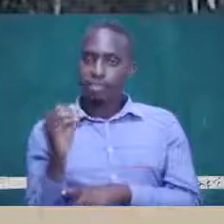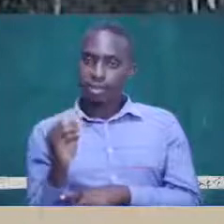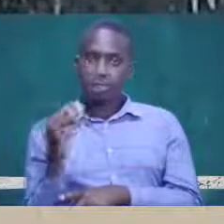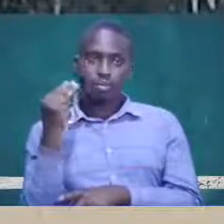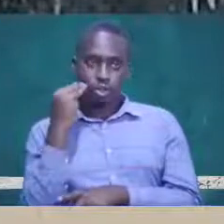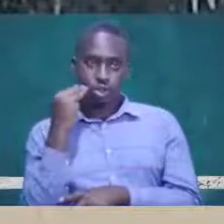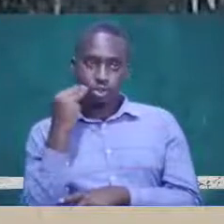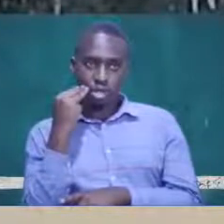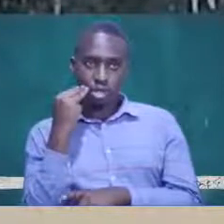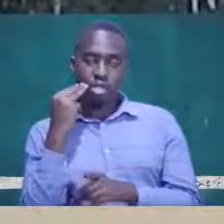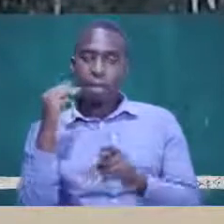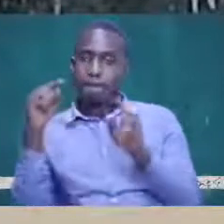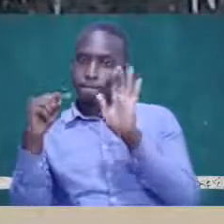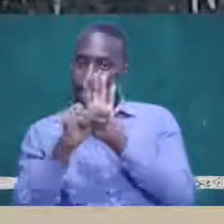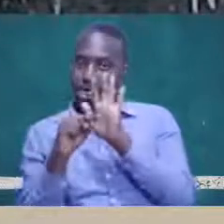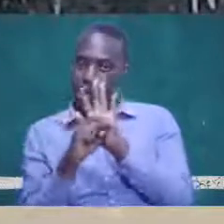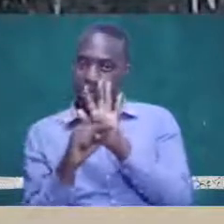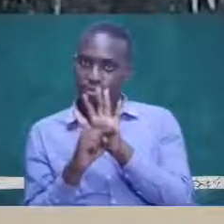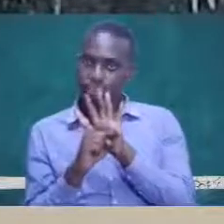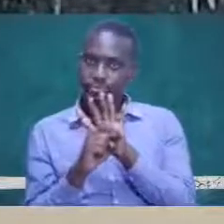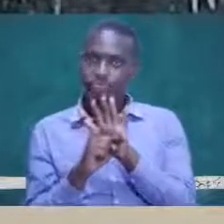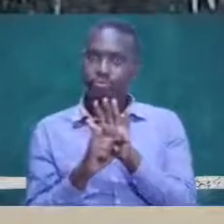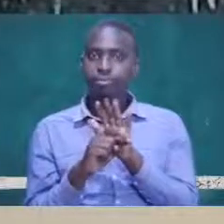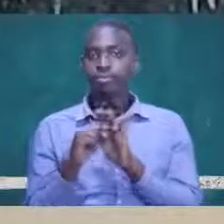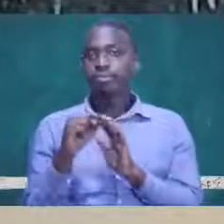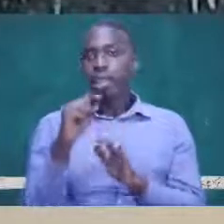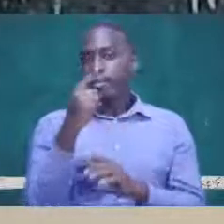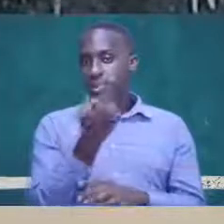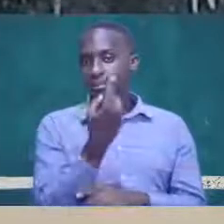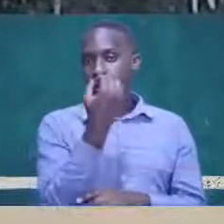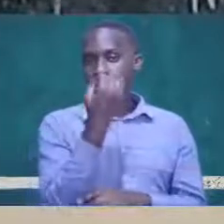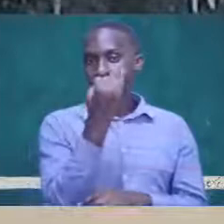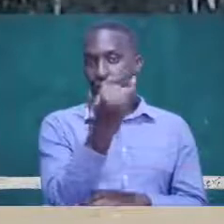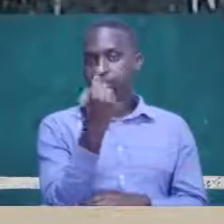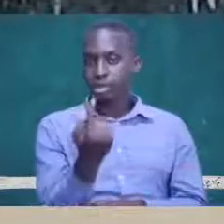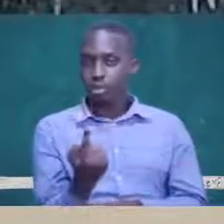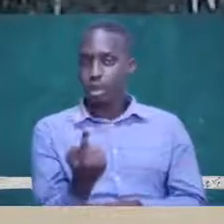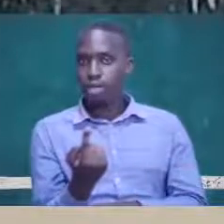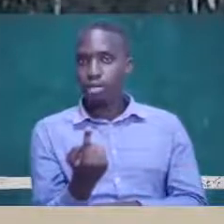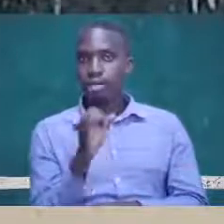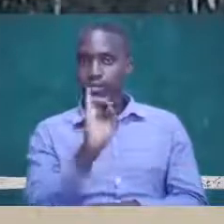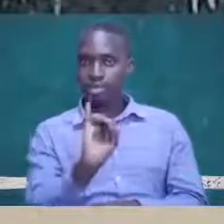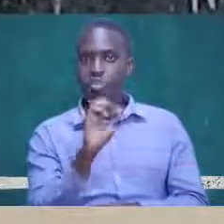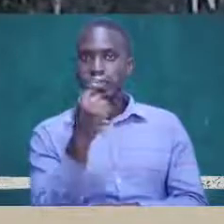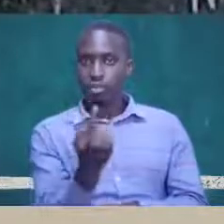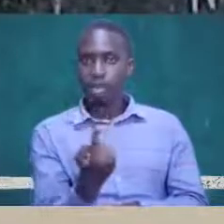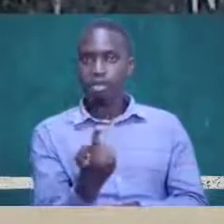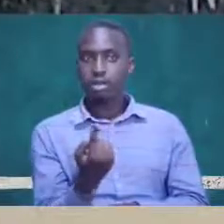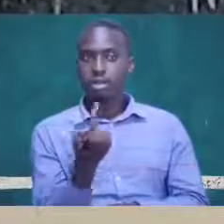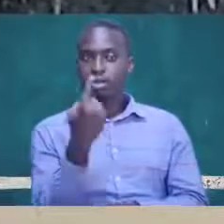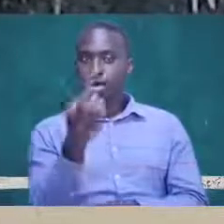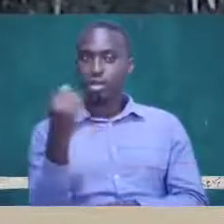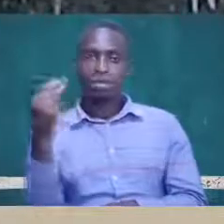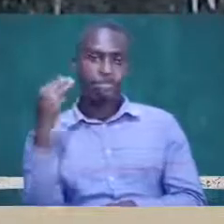investment 2 minus investment 1, which is 100 million, divided by a change